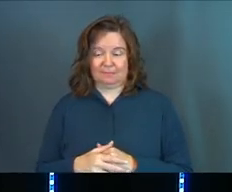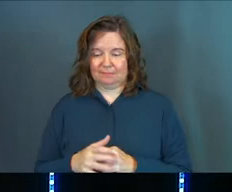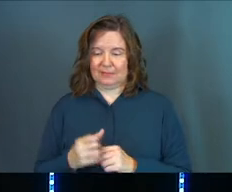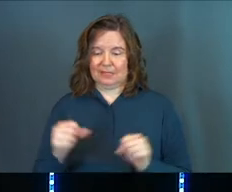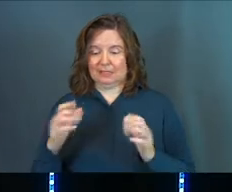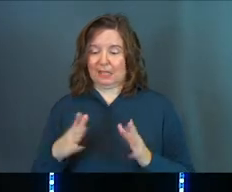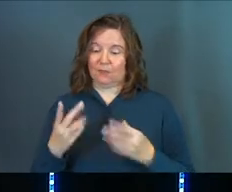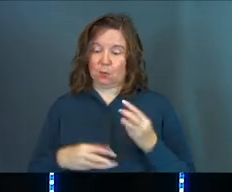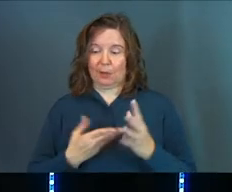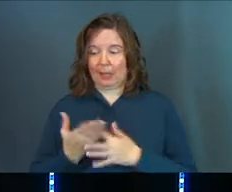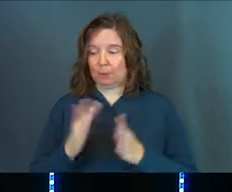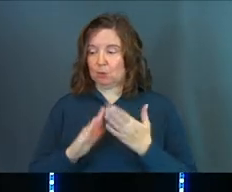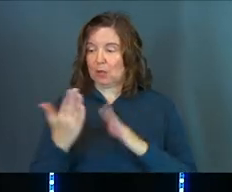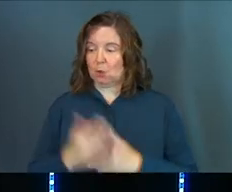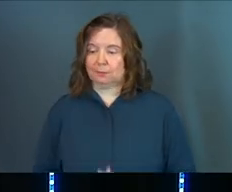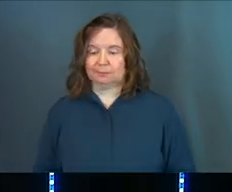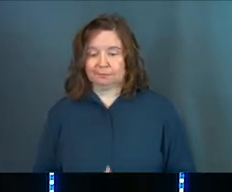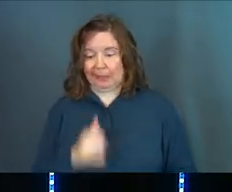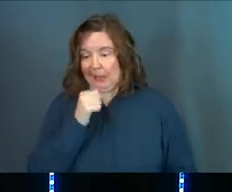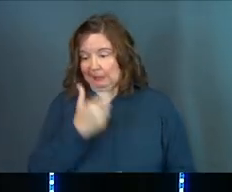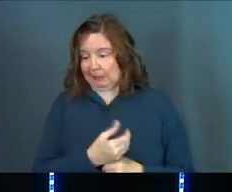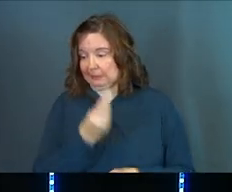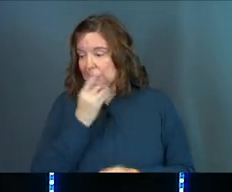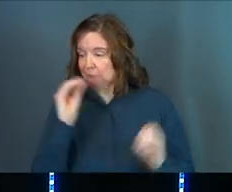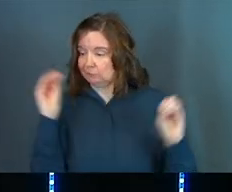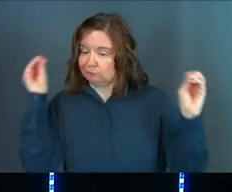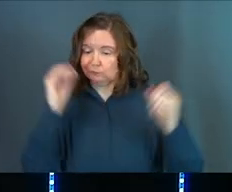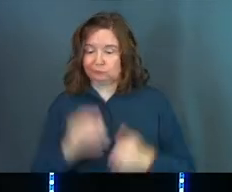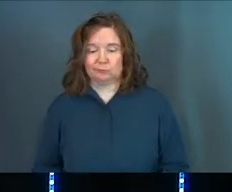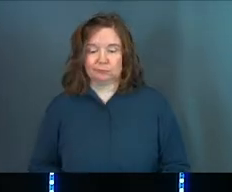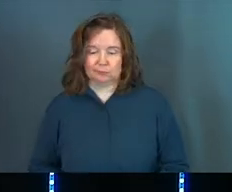Savior of the world came through town. I didn't get dinner.